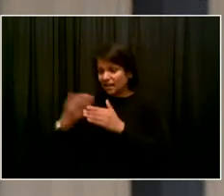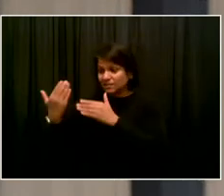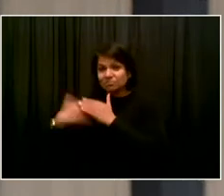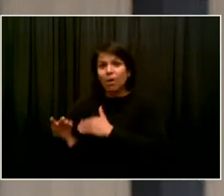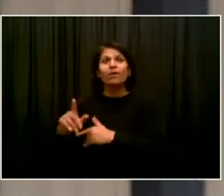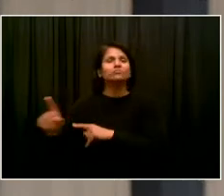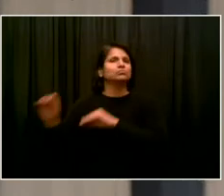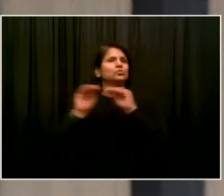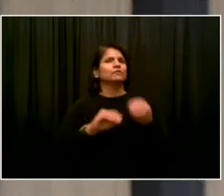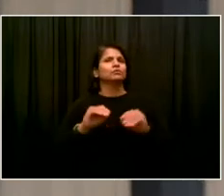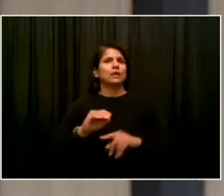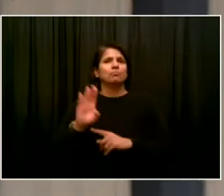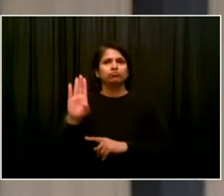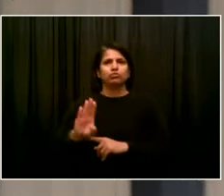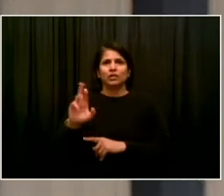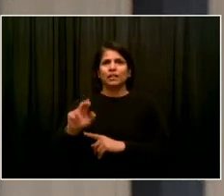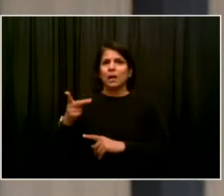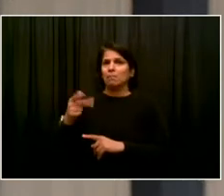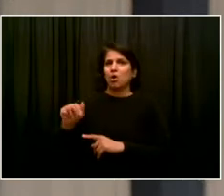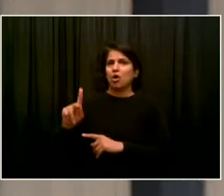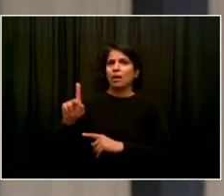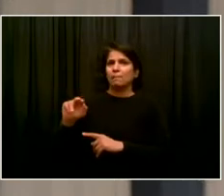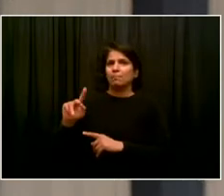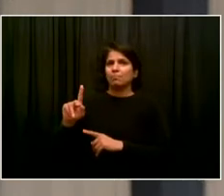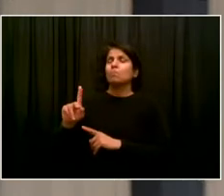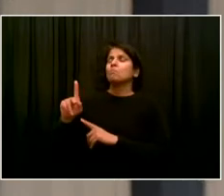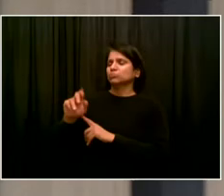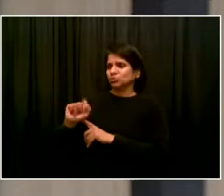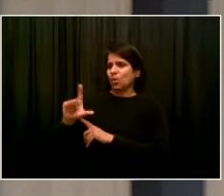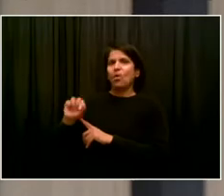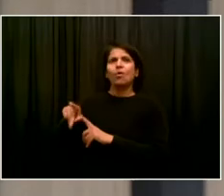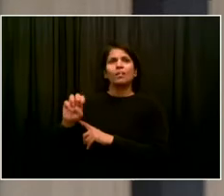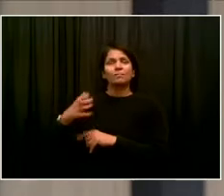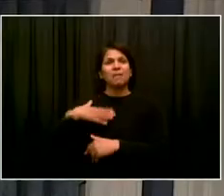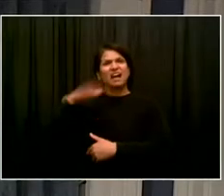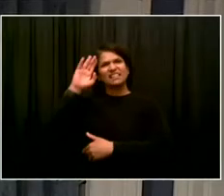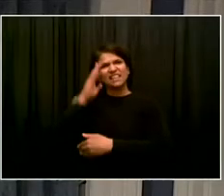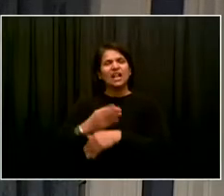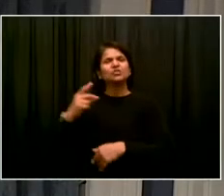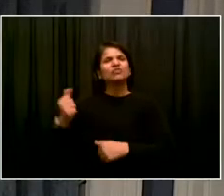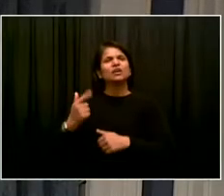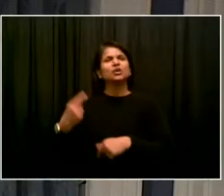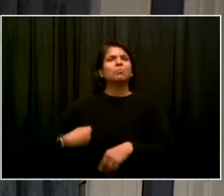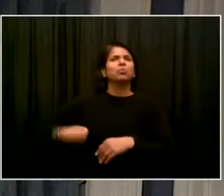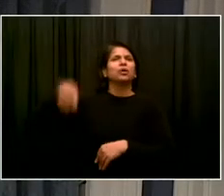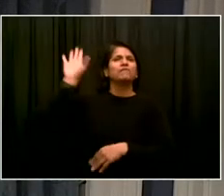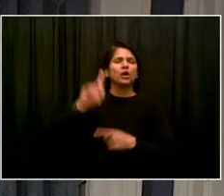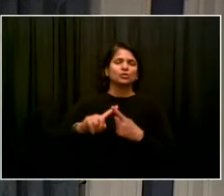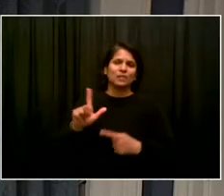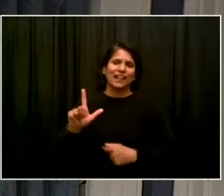lives in LA. You can't win them all. Oh, man. But every year. You just harshed our buzz.